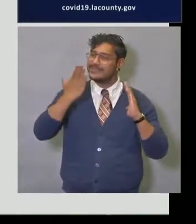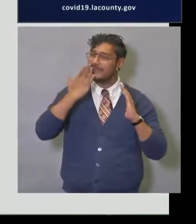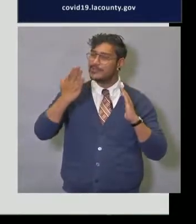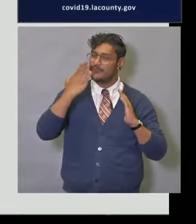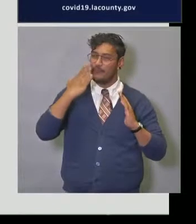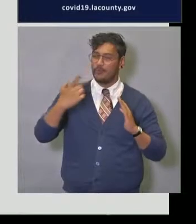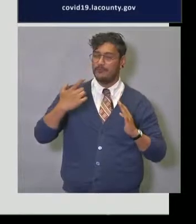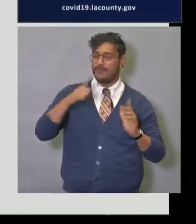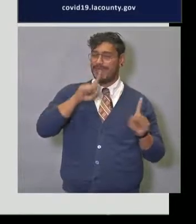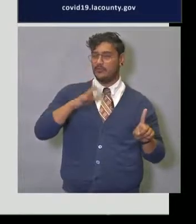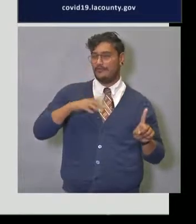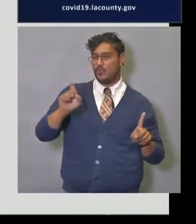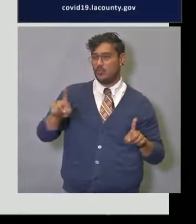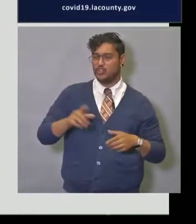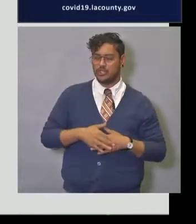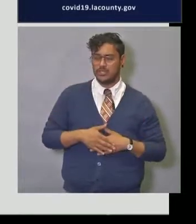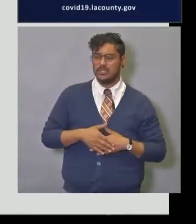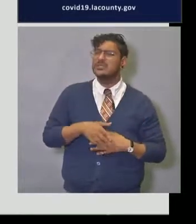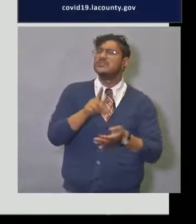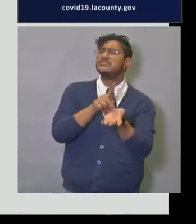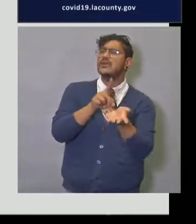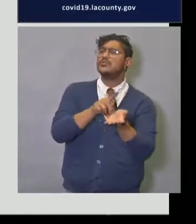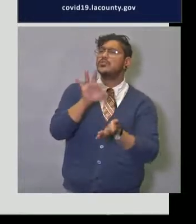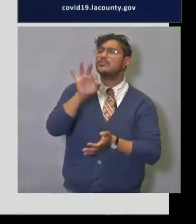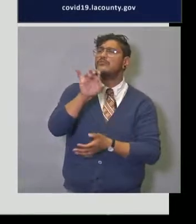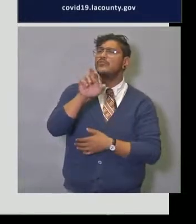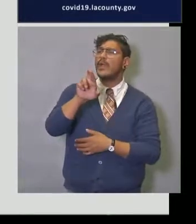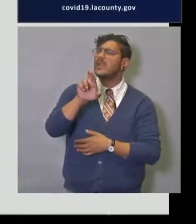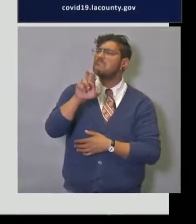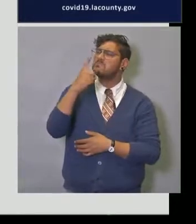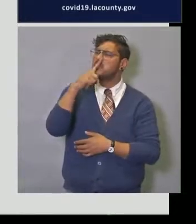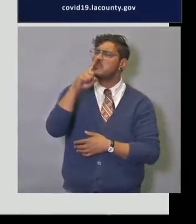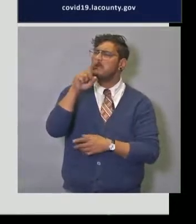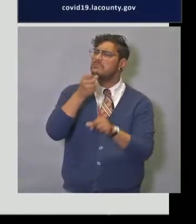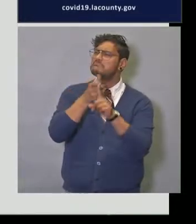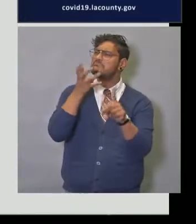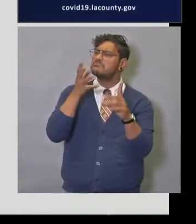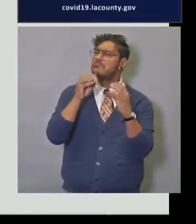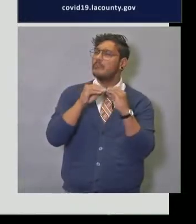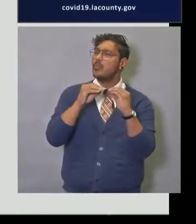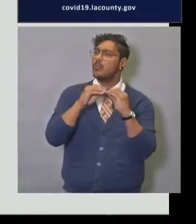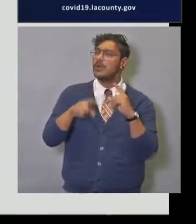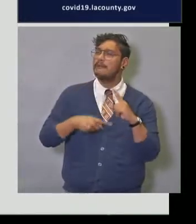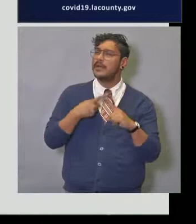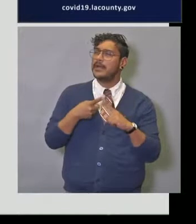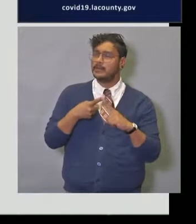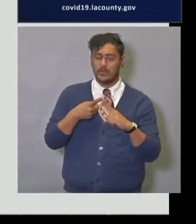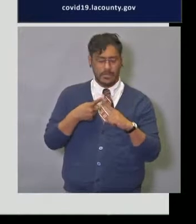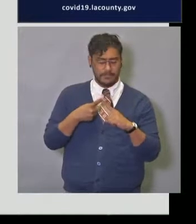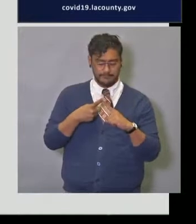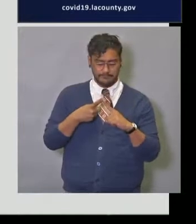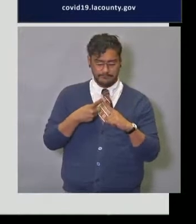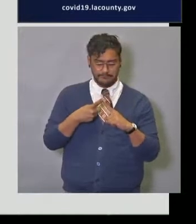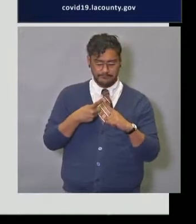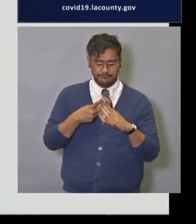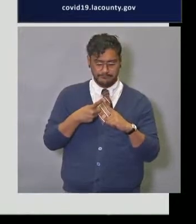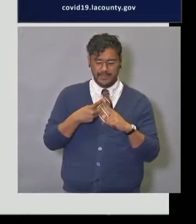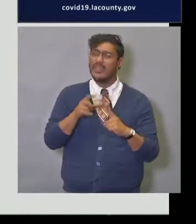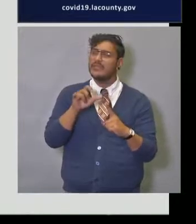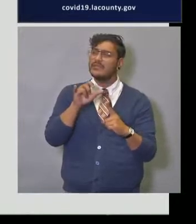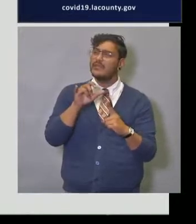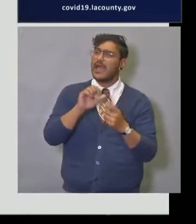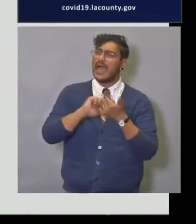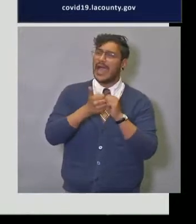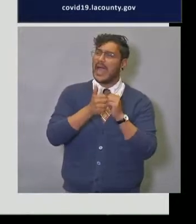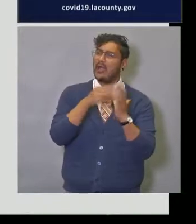my question. Dr. Ferrer, if you could please give us a little bit more insight into how the documentation